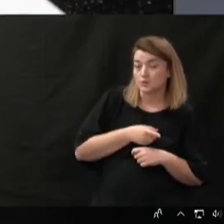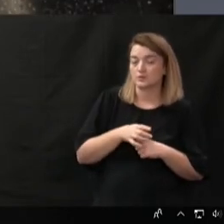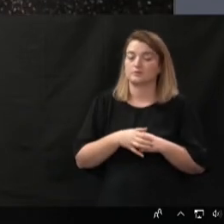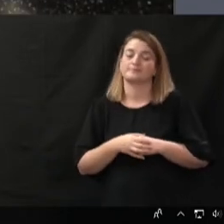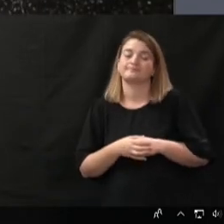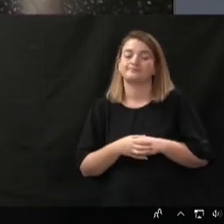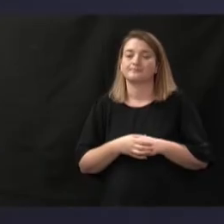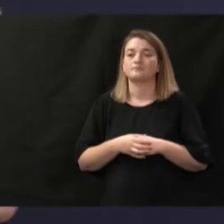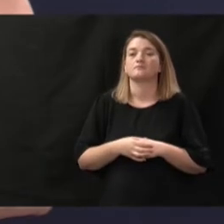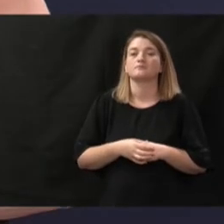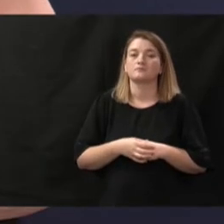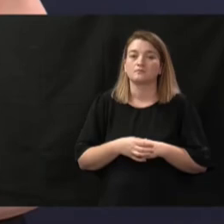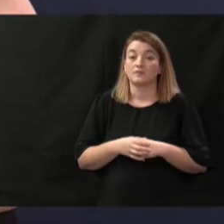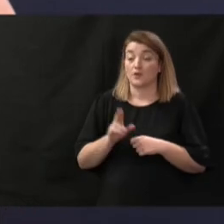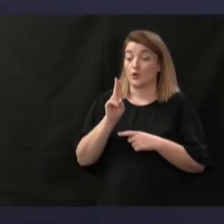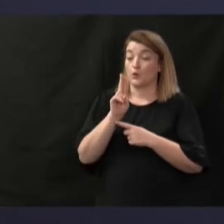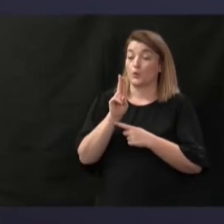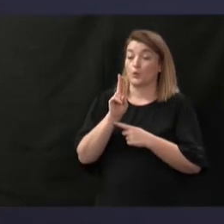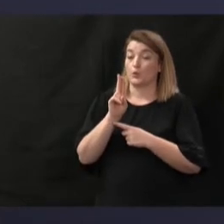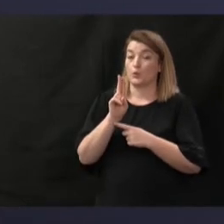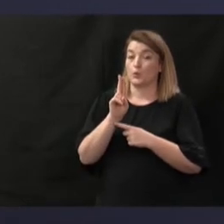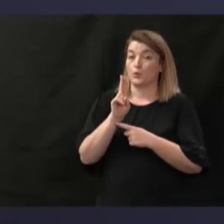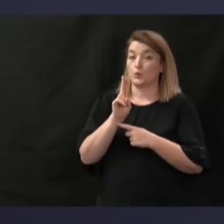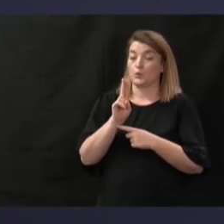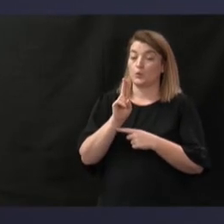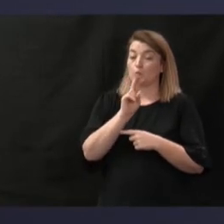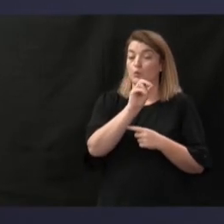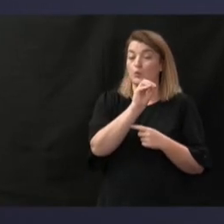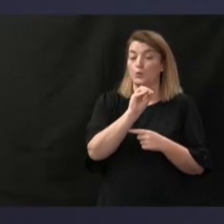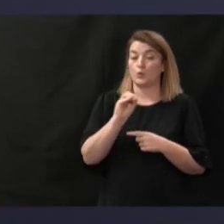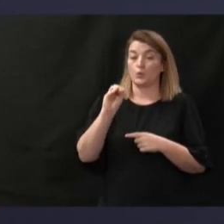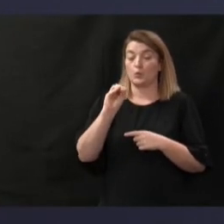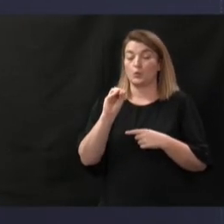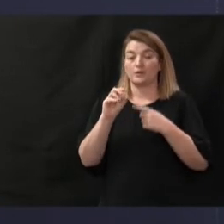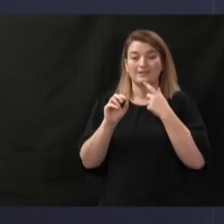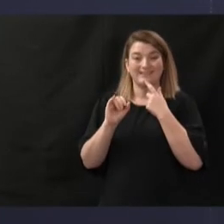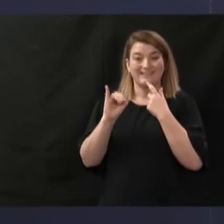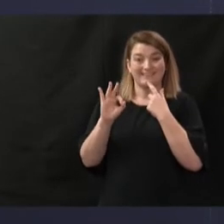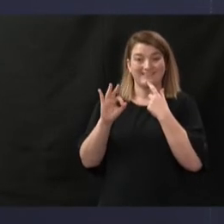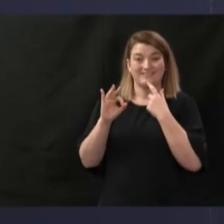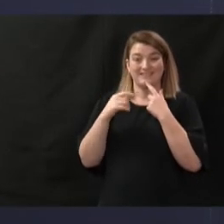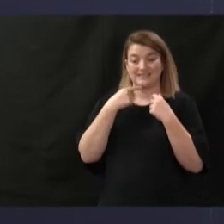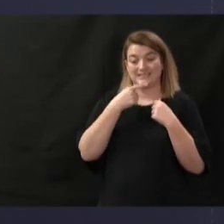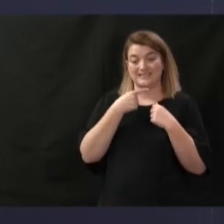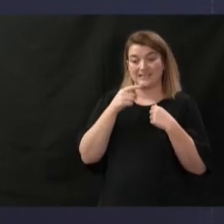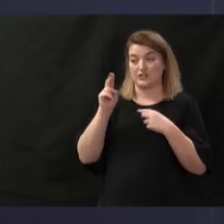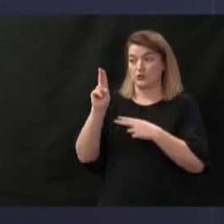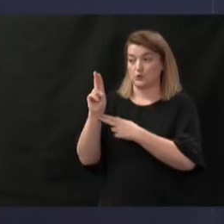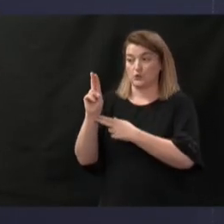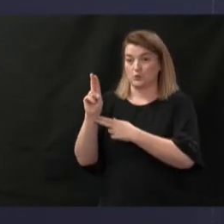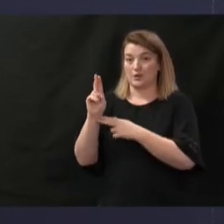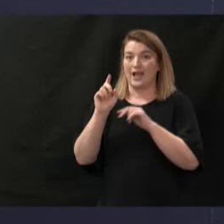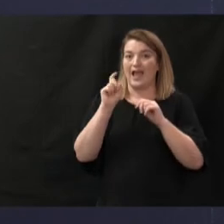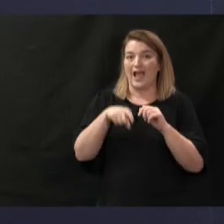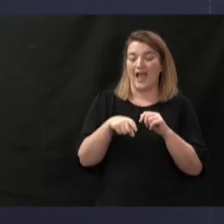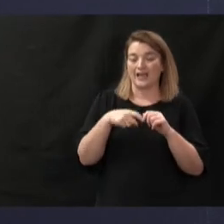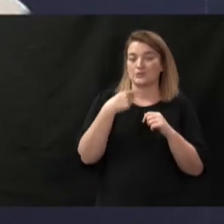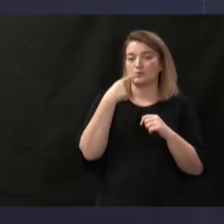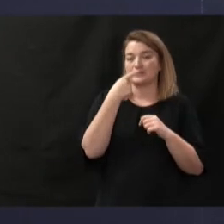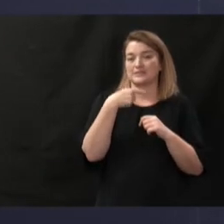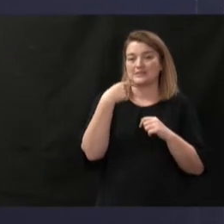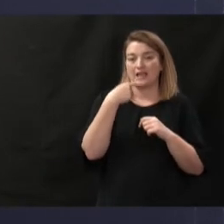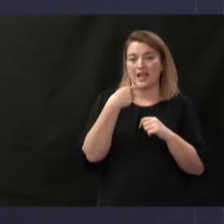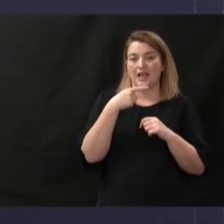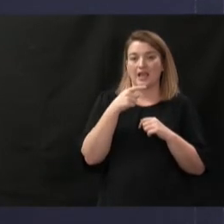the oo sound, I just tell them, anytime a letter says you, it has to say oo too, because of the way